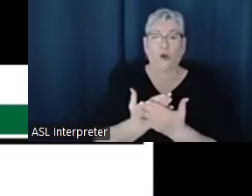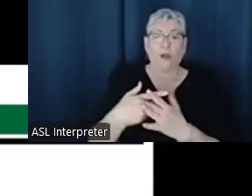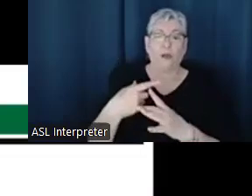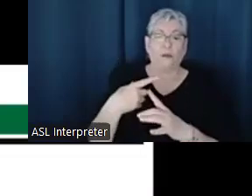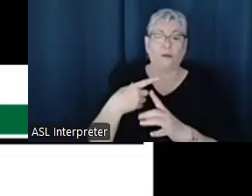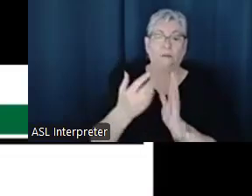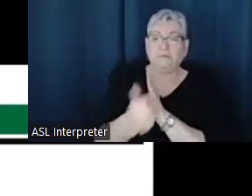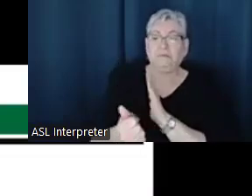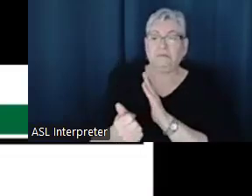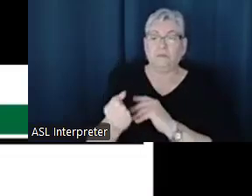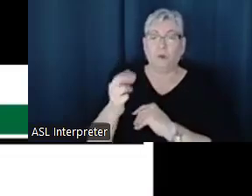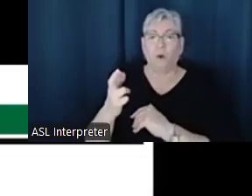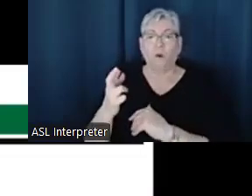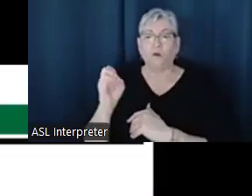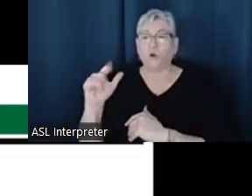social skills.